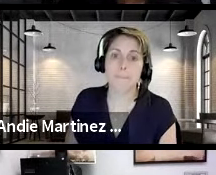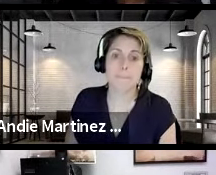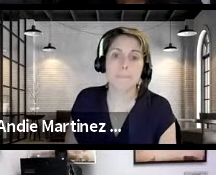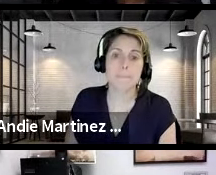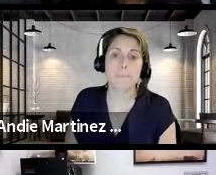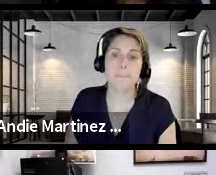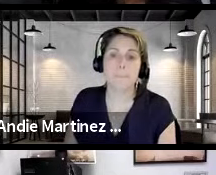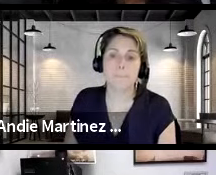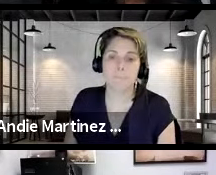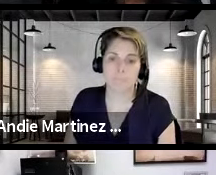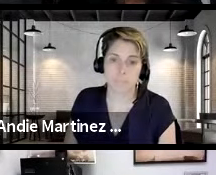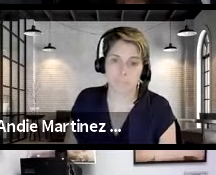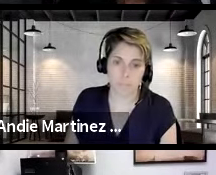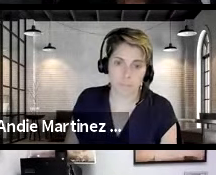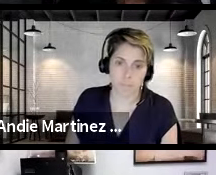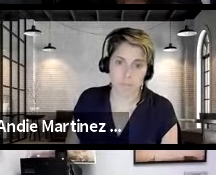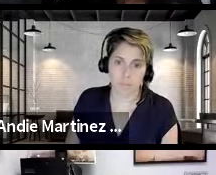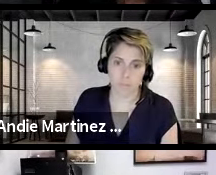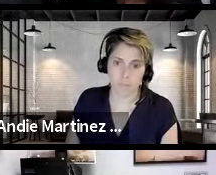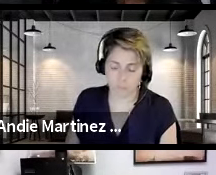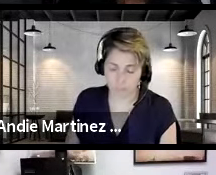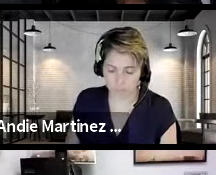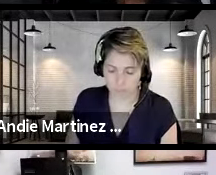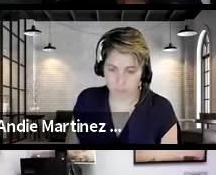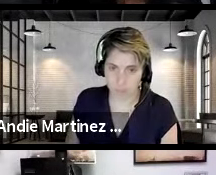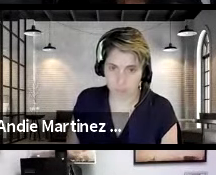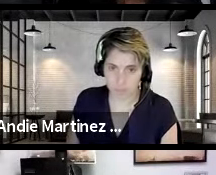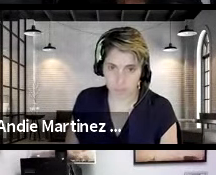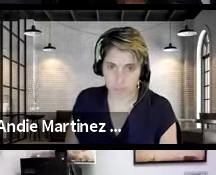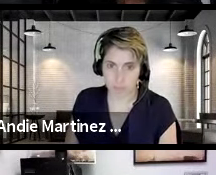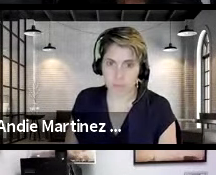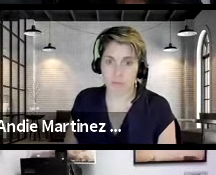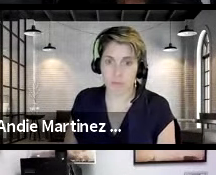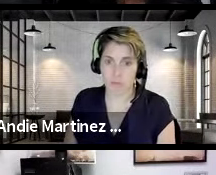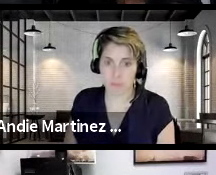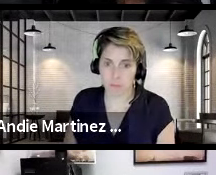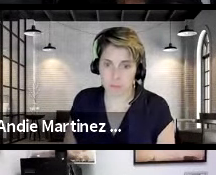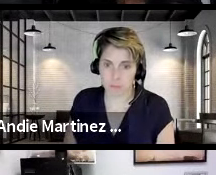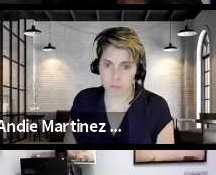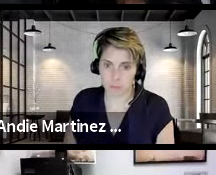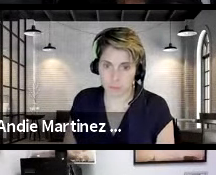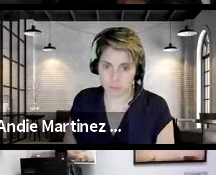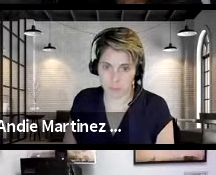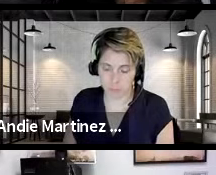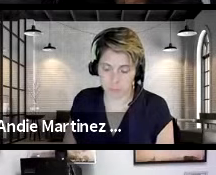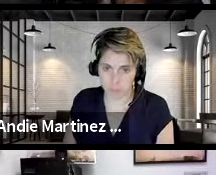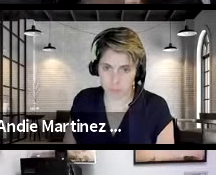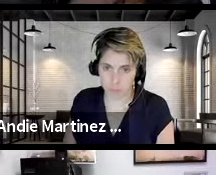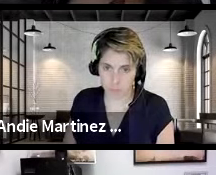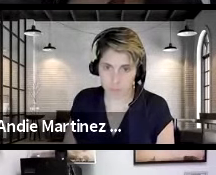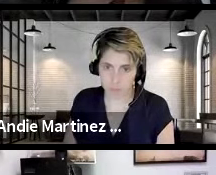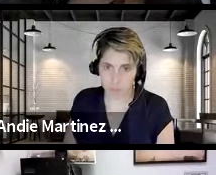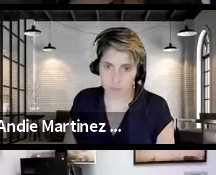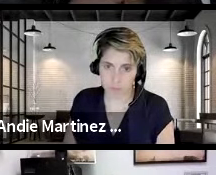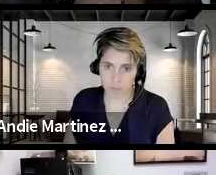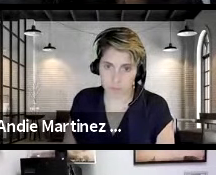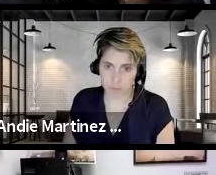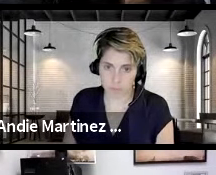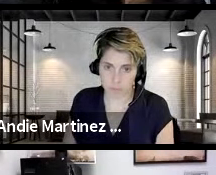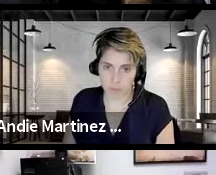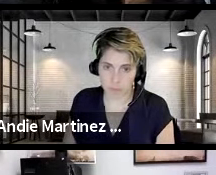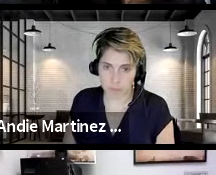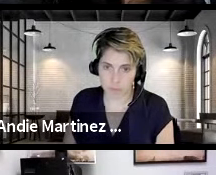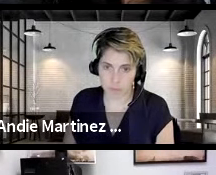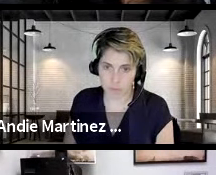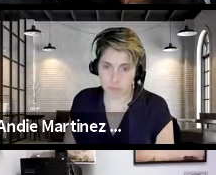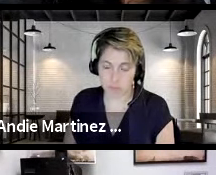think, and Marta, I think you're more on top, up to speed on this than I, but the teacher codes and how that's working, I think are a good model for how we're